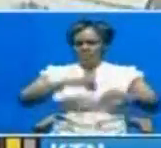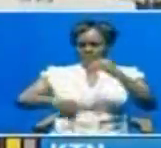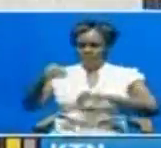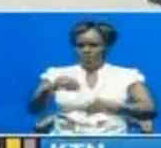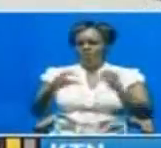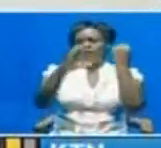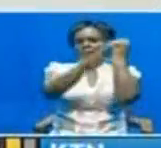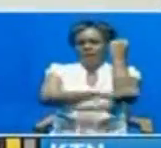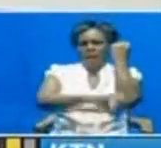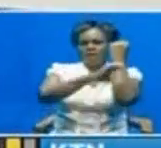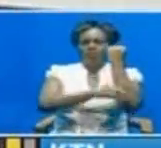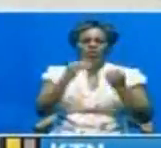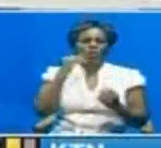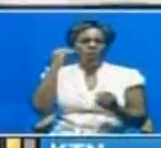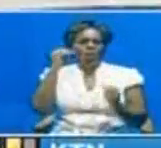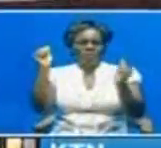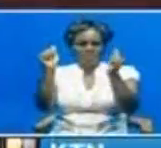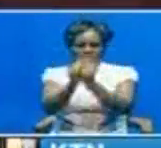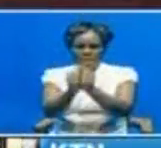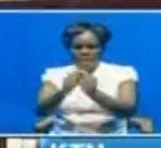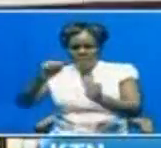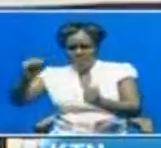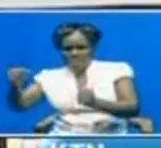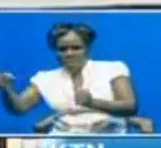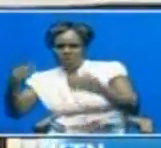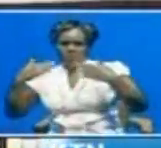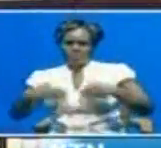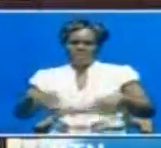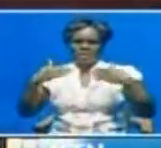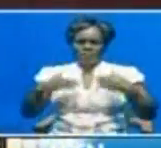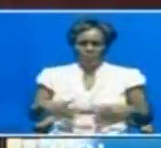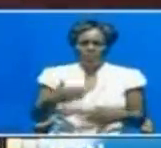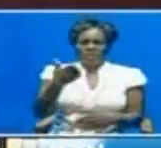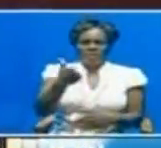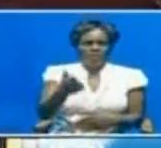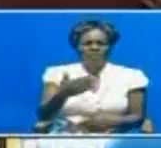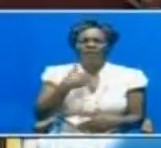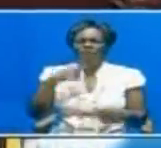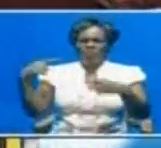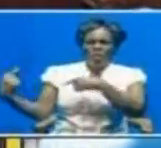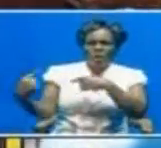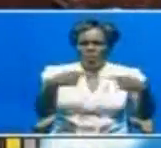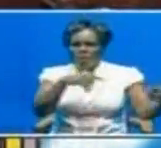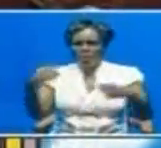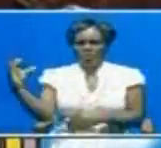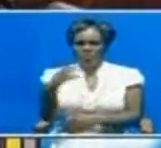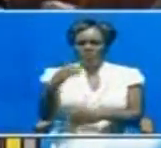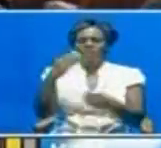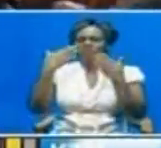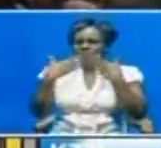The country, which is home to about 10 million people, is reeling from a decade-long civil war that ended